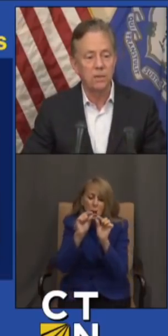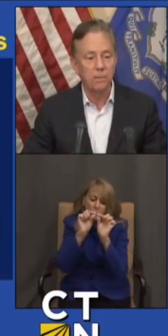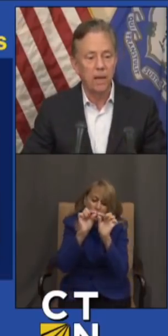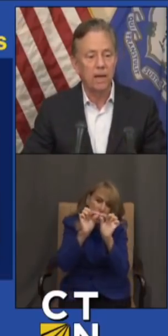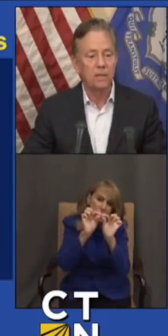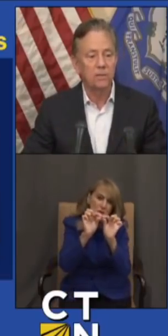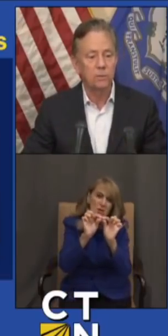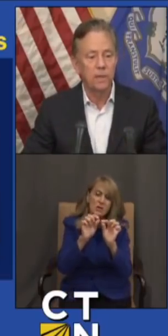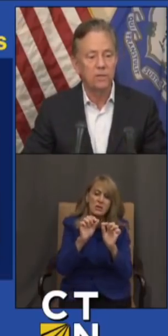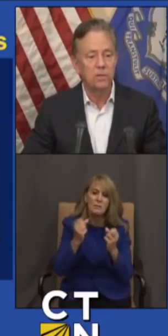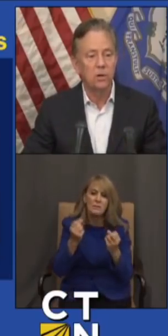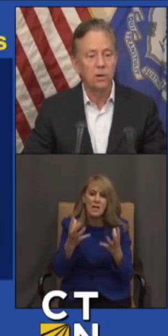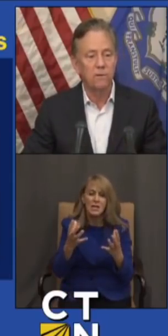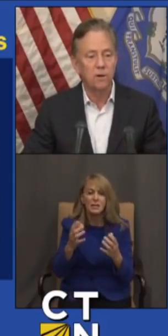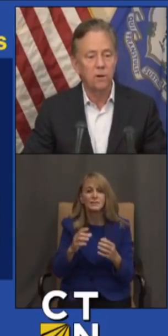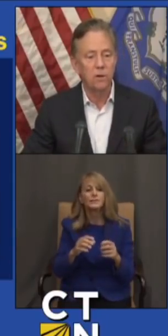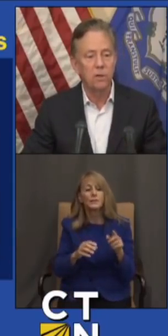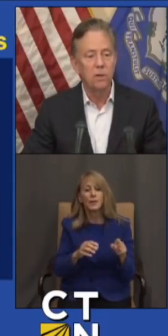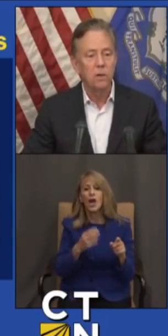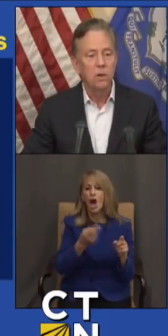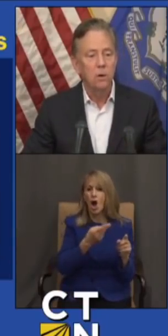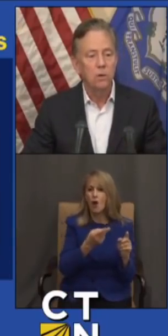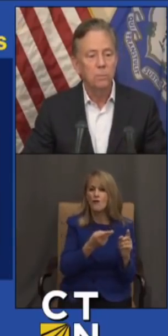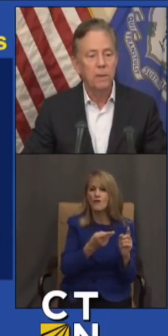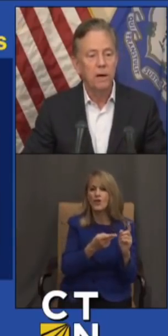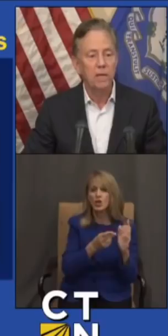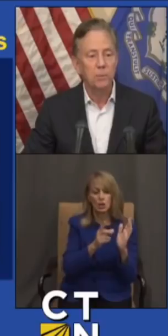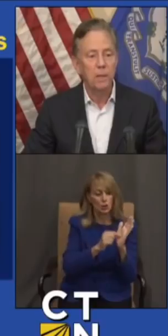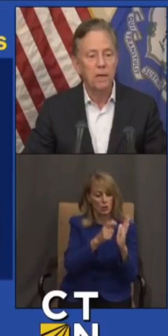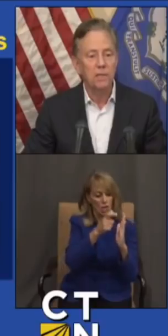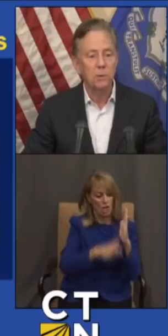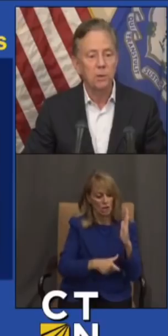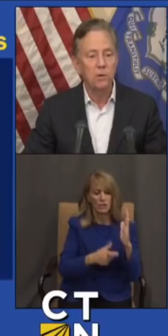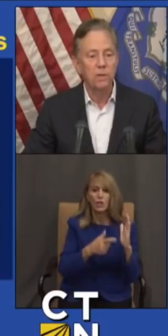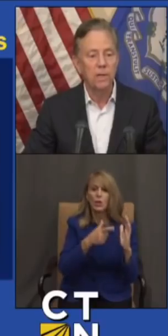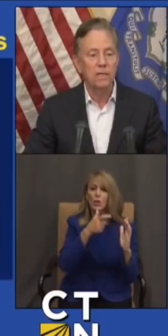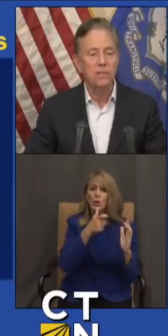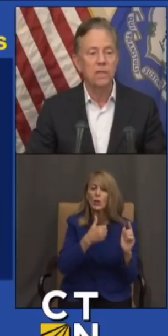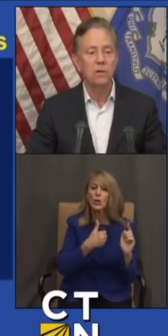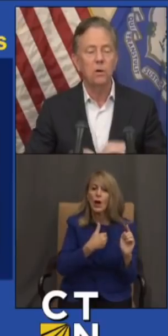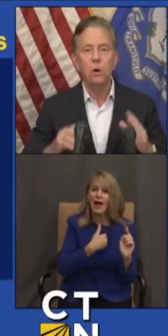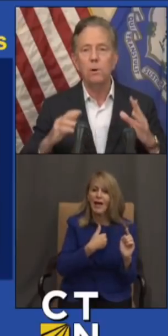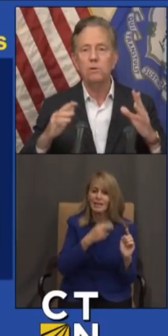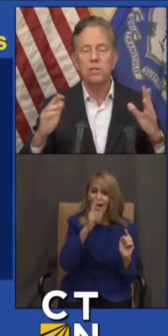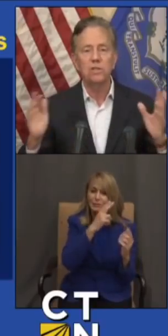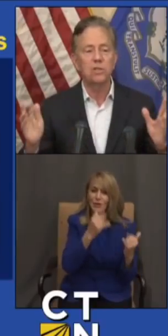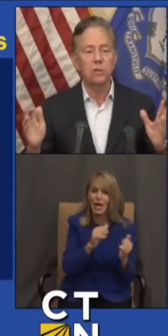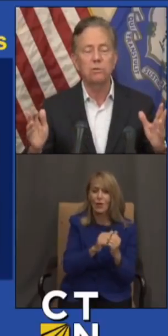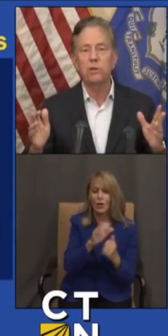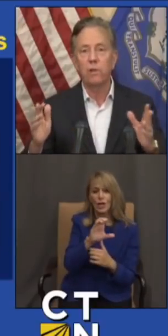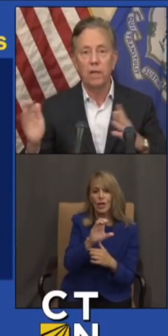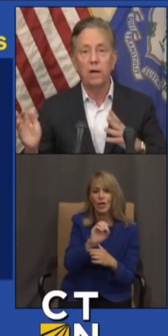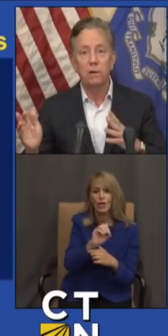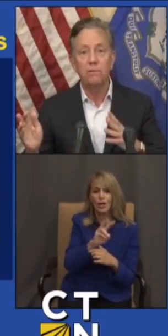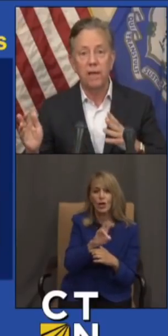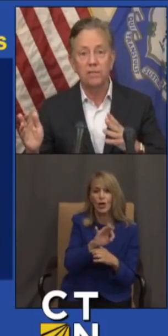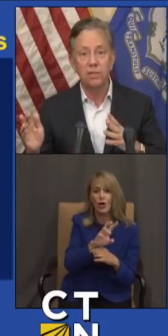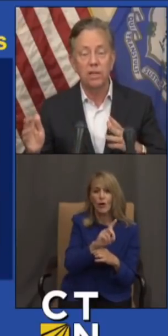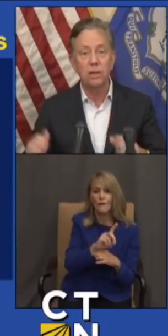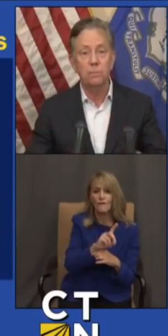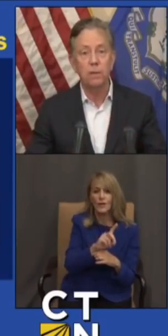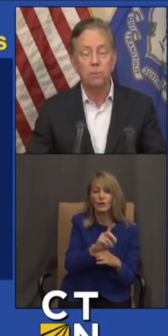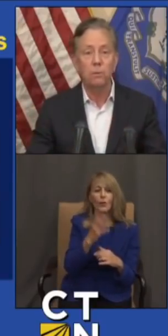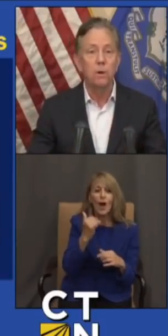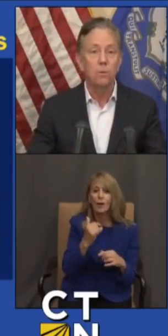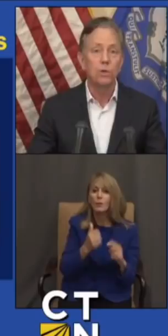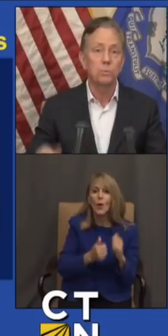is Alex's piece in the Hartford Courant, who is being hospitalized with COVID-19, almost exclusively